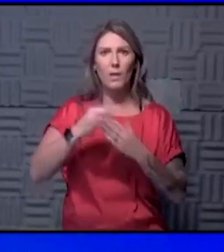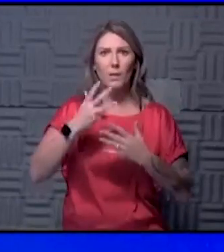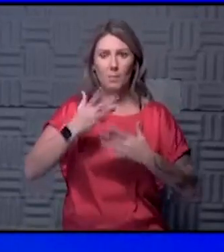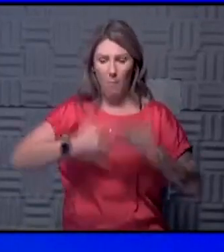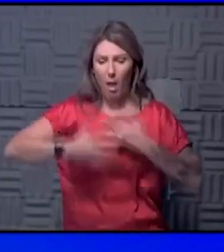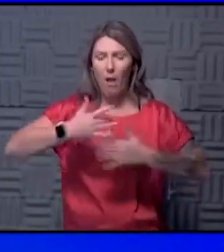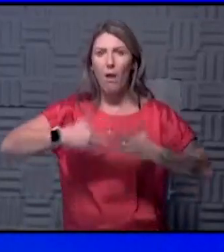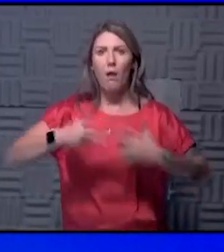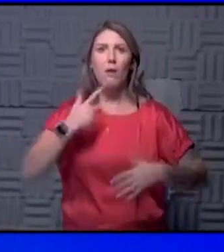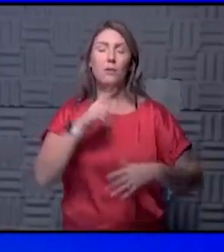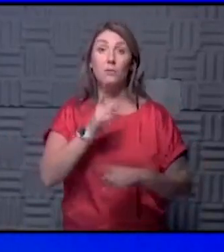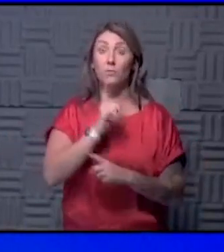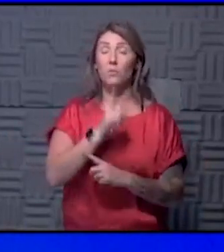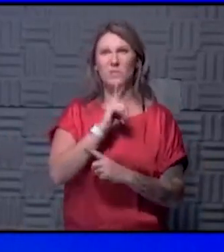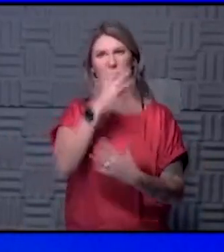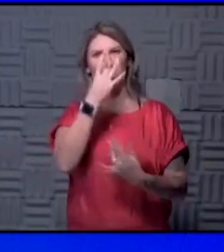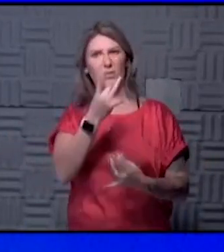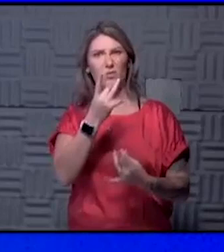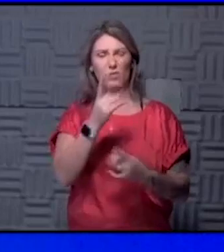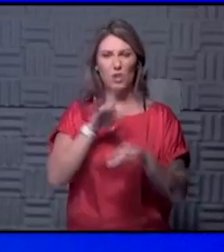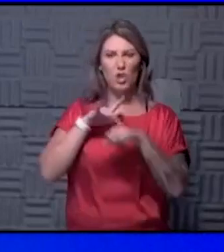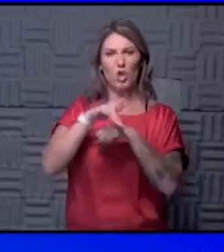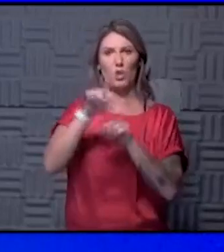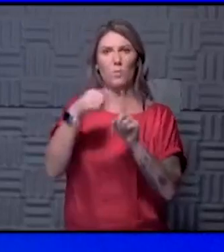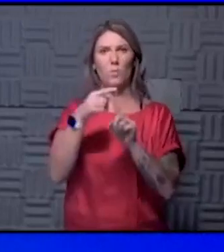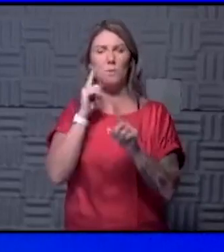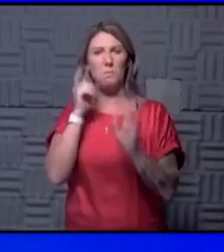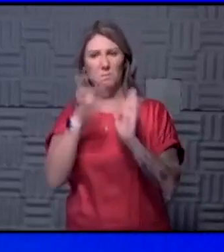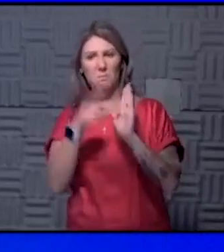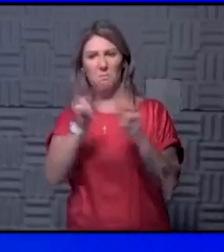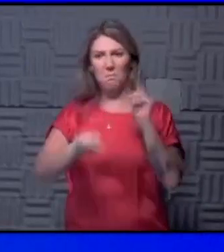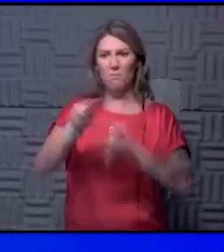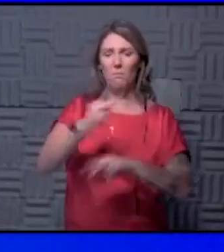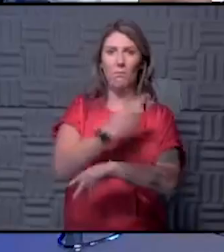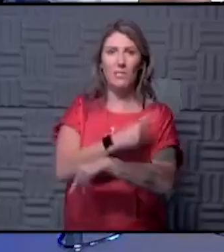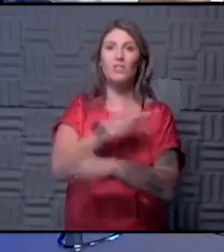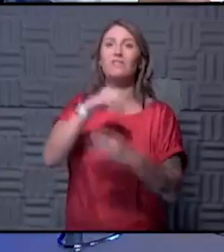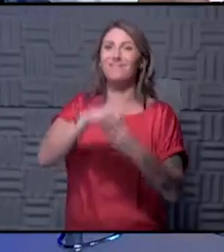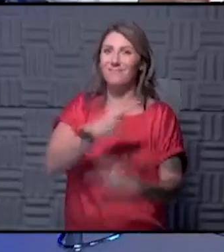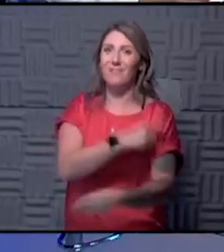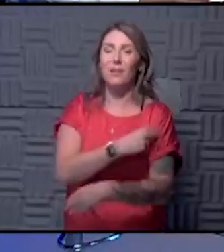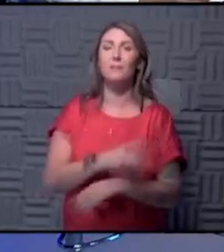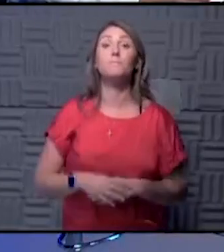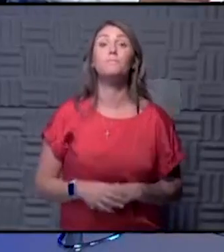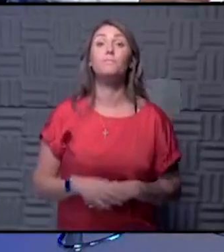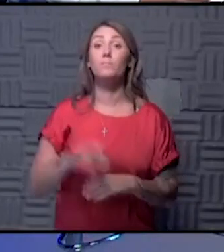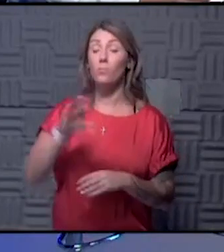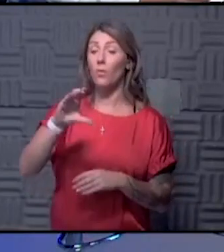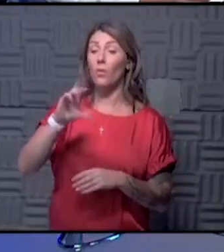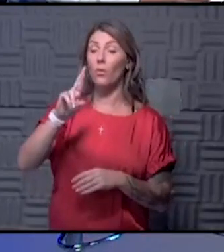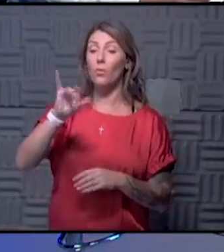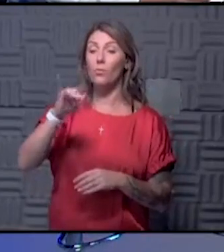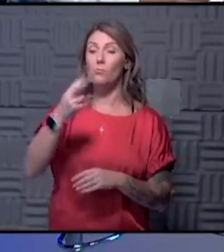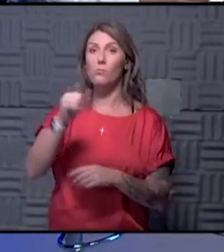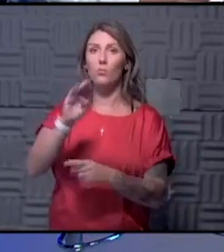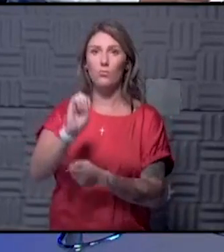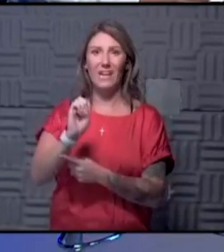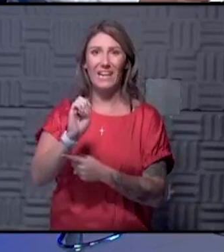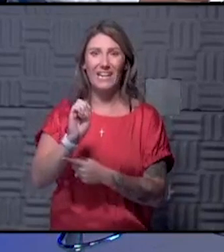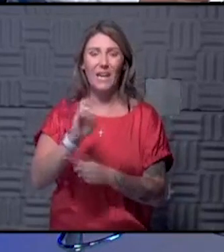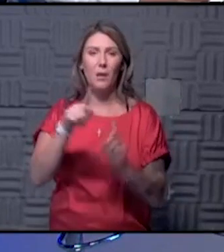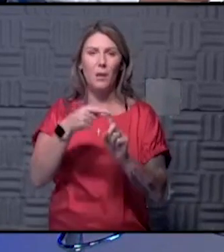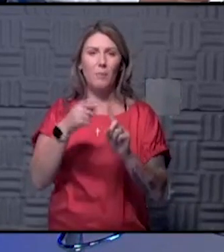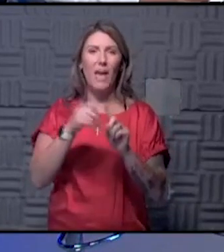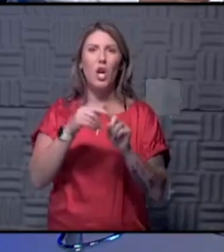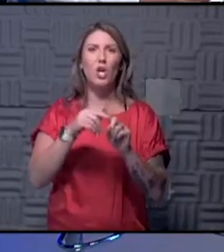very interesting things, especially early on when we saw patients in the hospital about that. And Craig has a question about shedding the